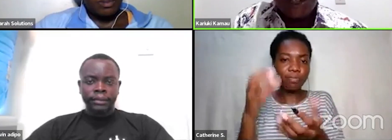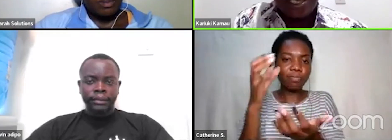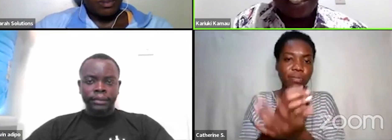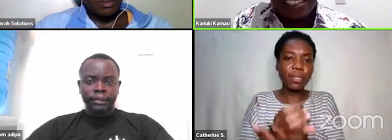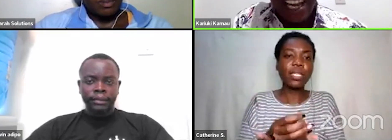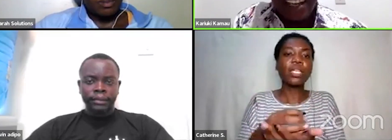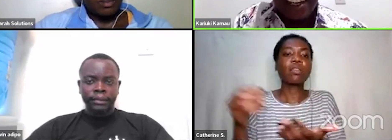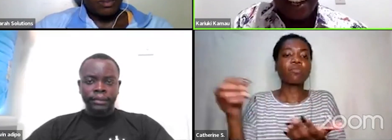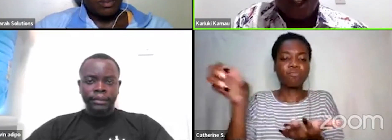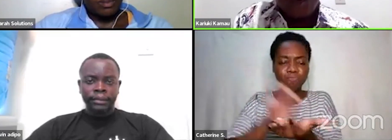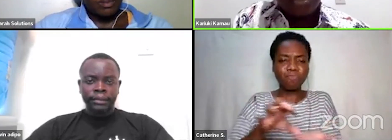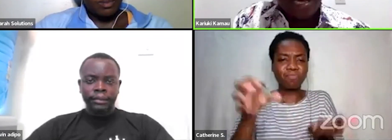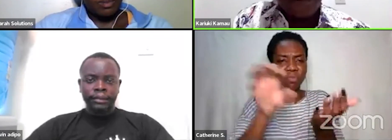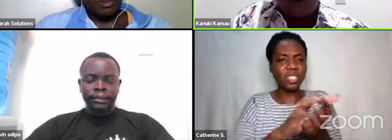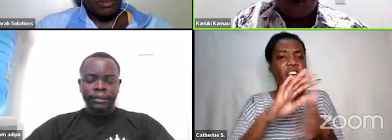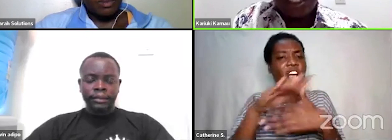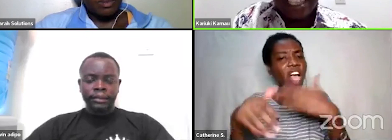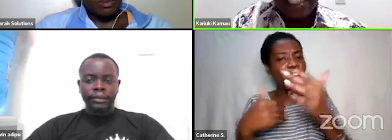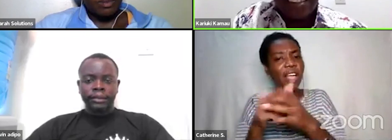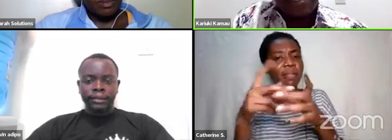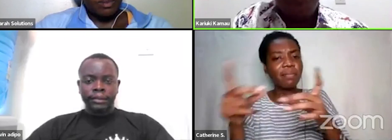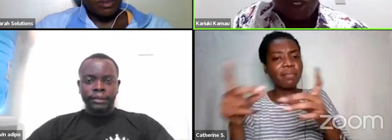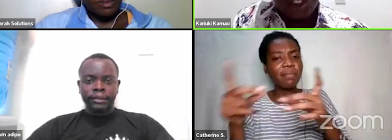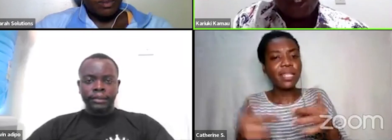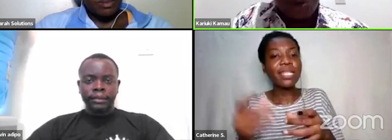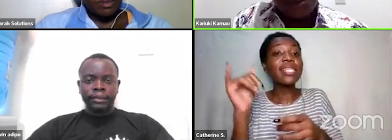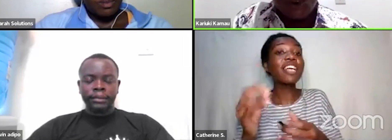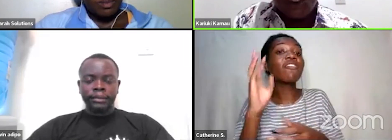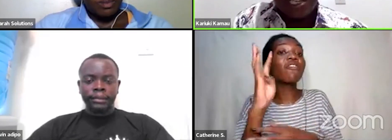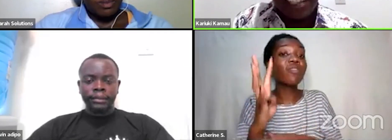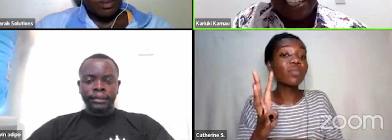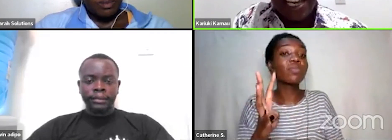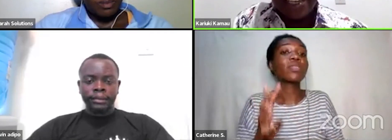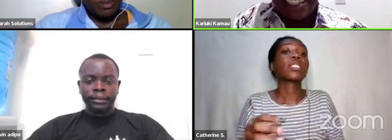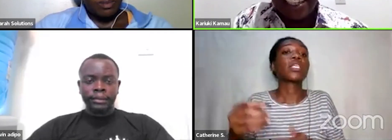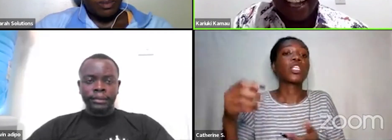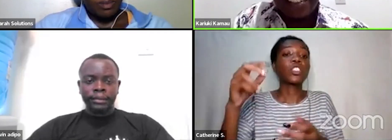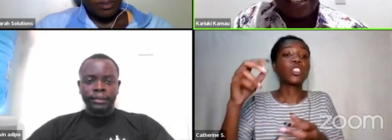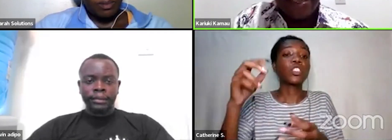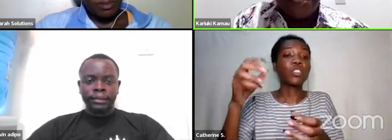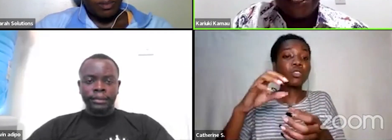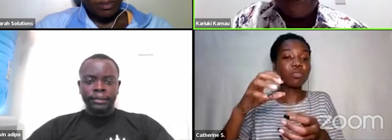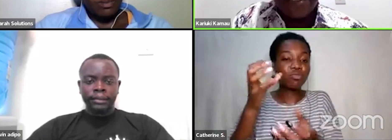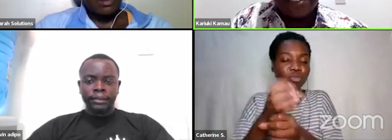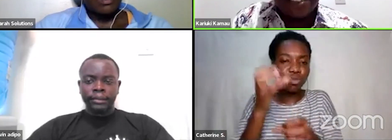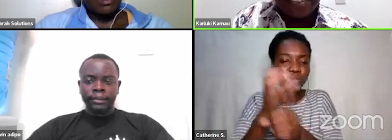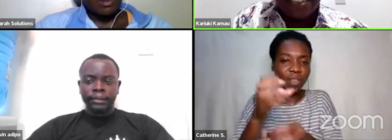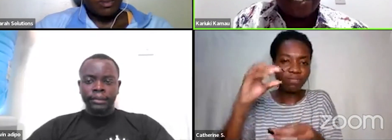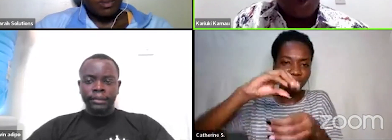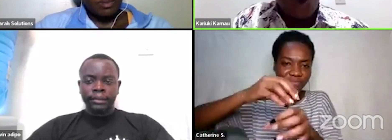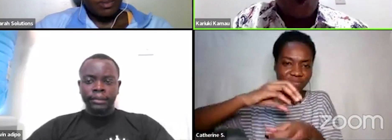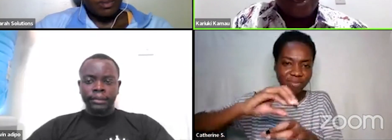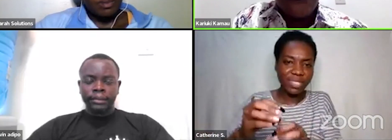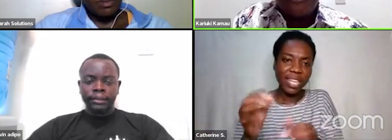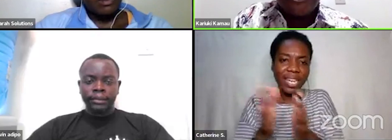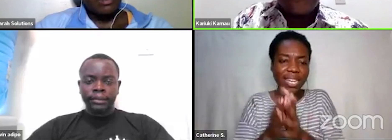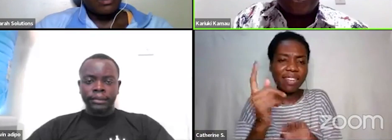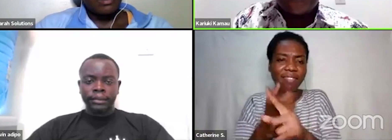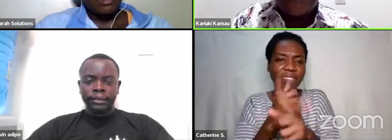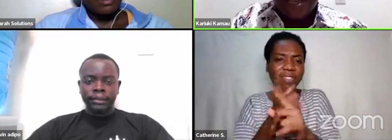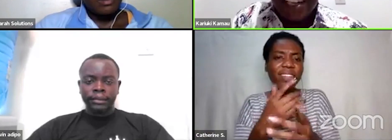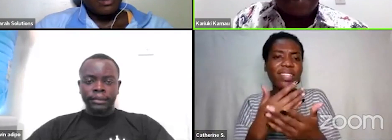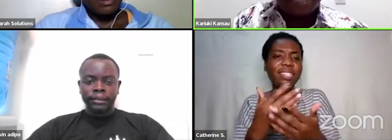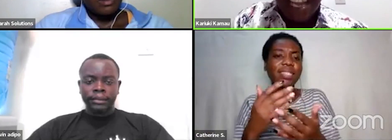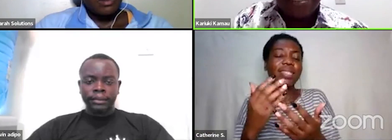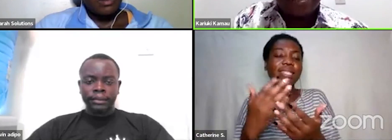glass, sufuria, tank. Those are 4 containers, bottle top, sufuria, tank, and glass. The different size. What